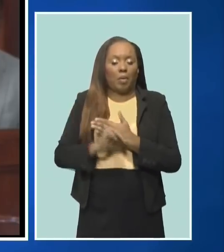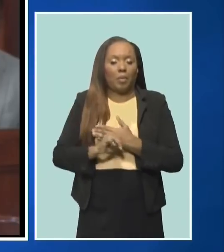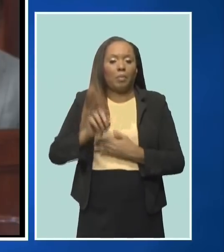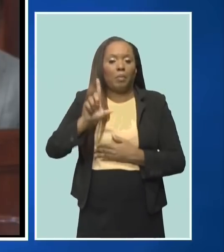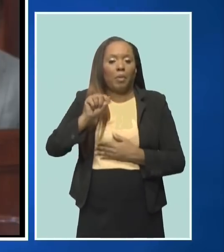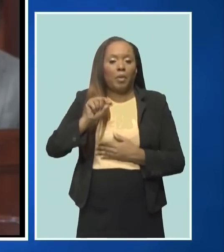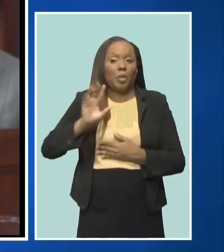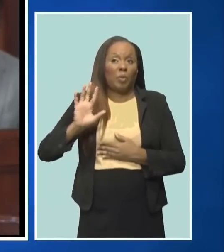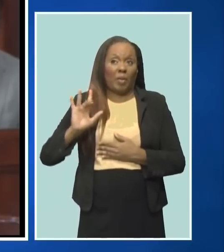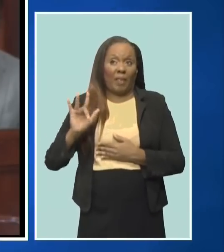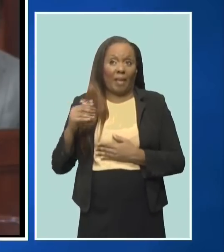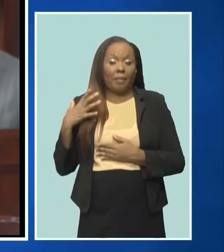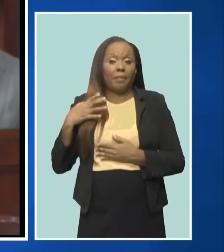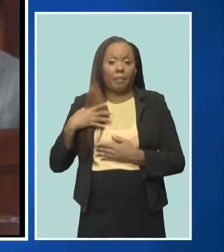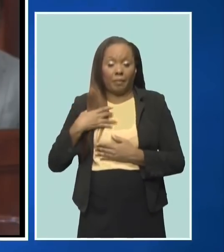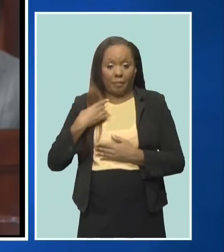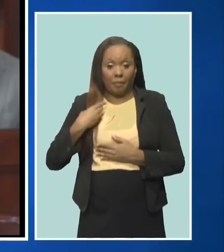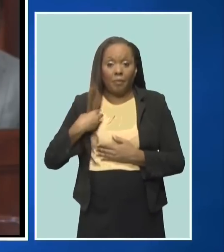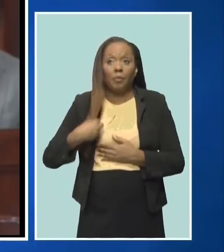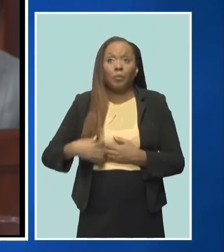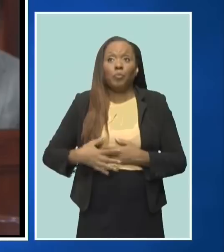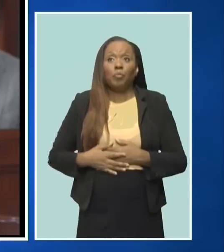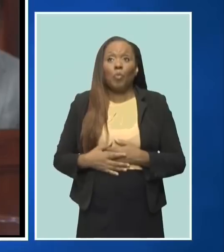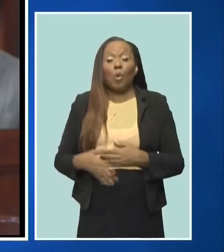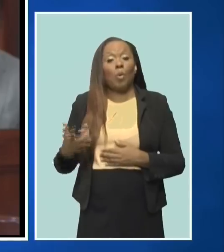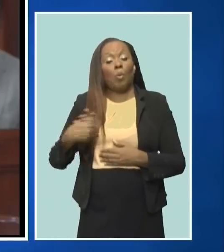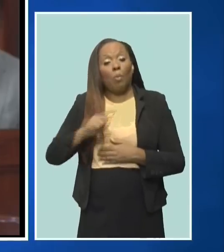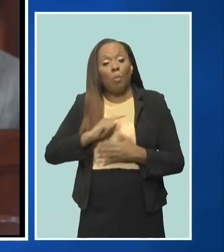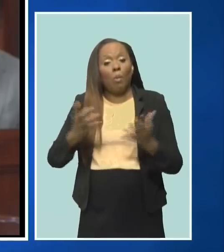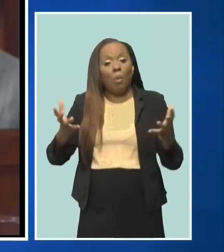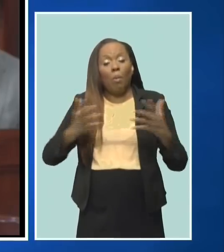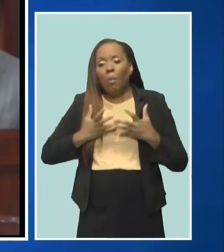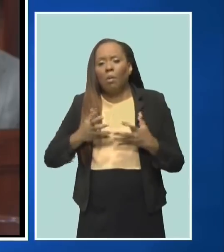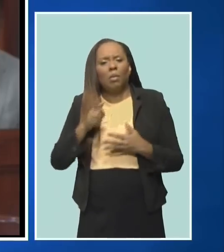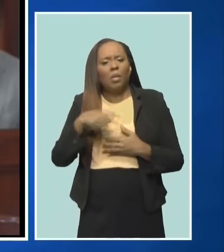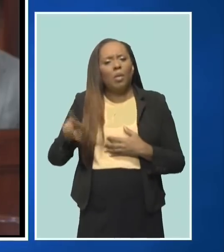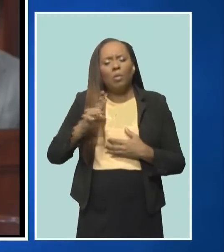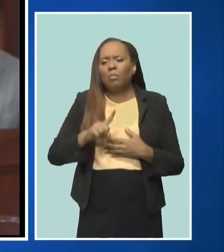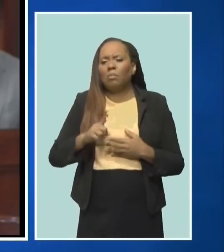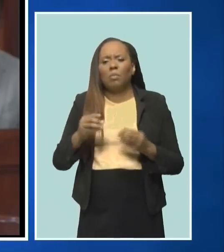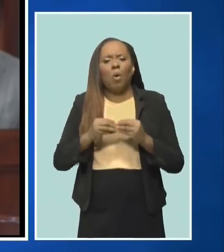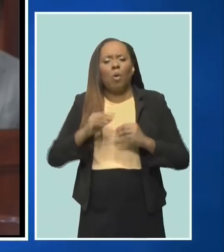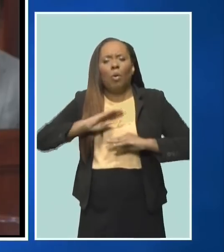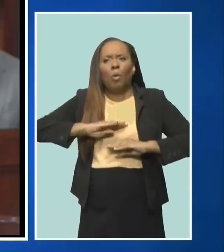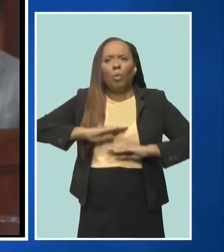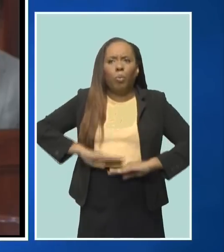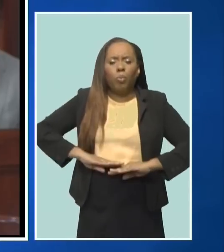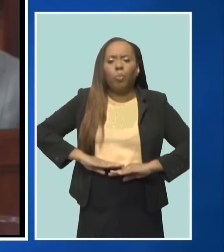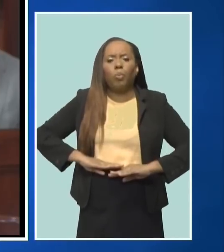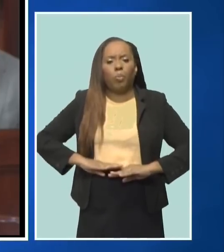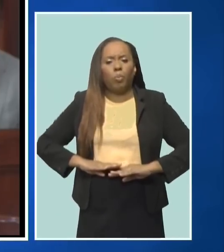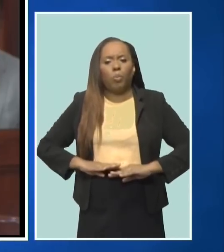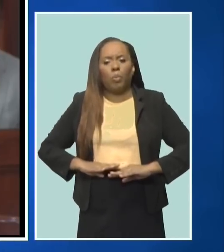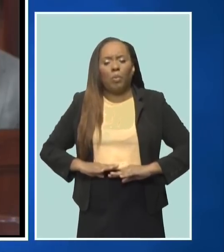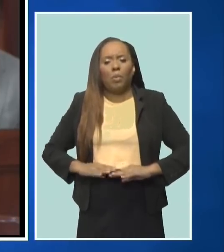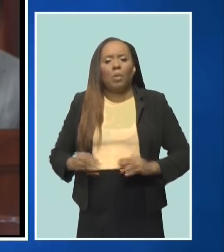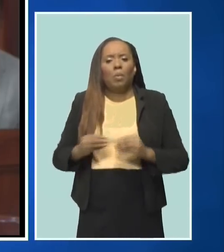this government's way of bringing further relief, Madam Deputy Speaker, to the people of this